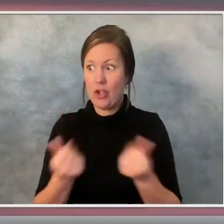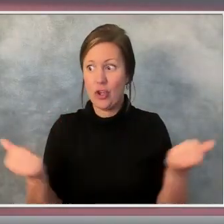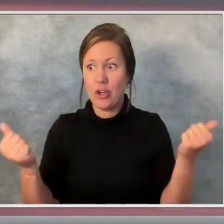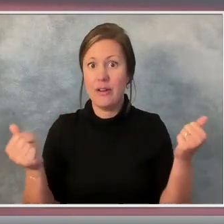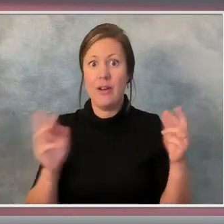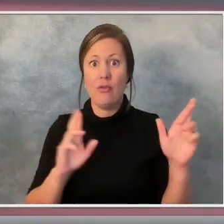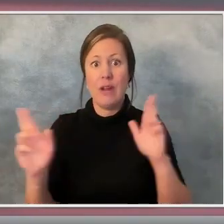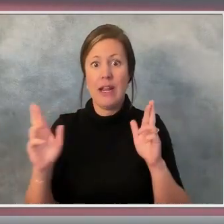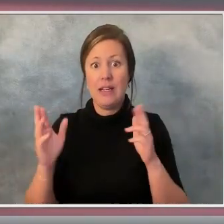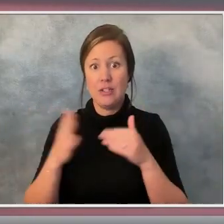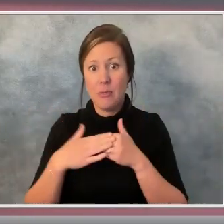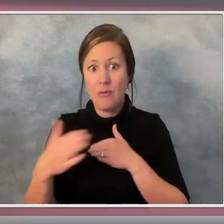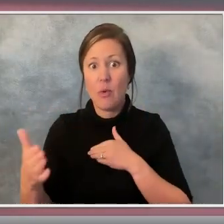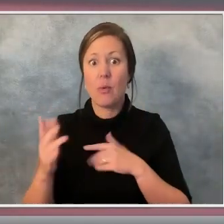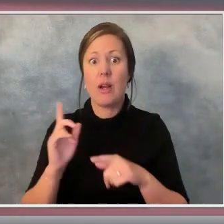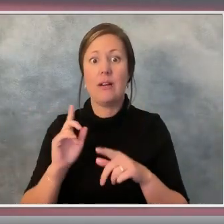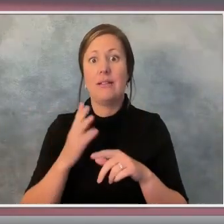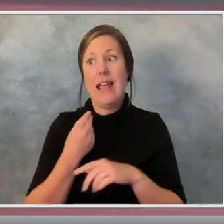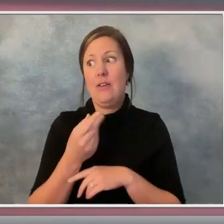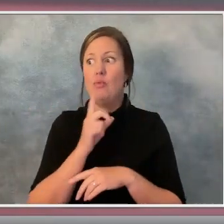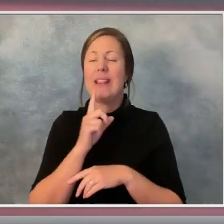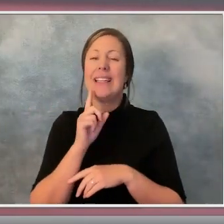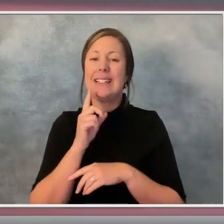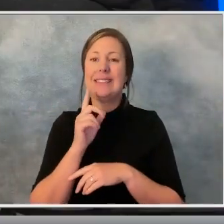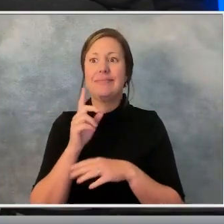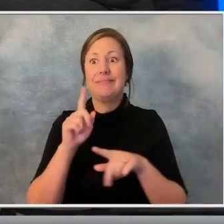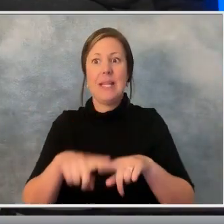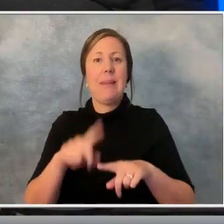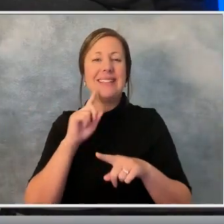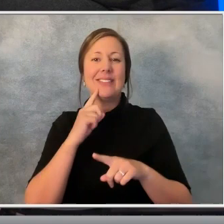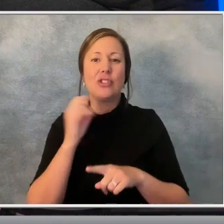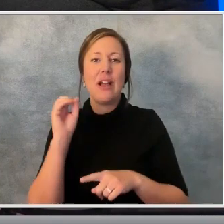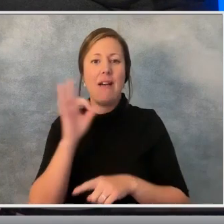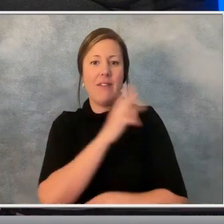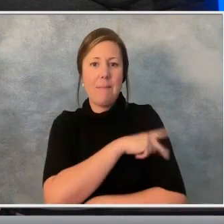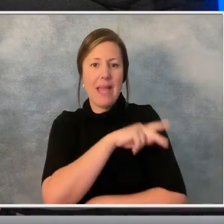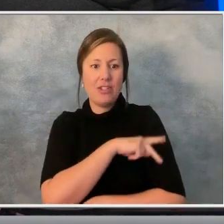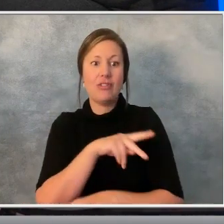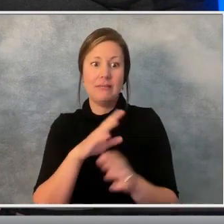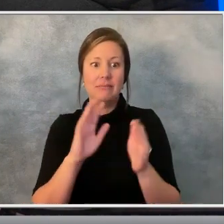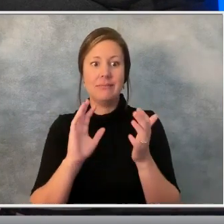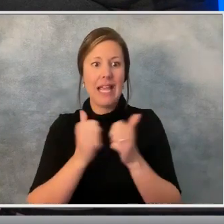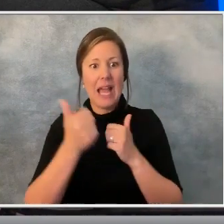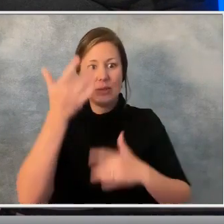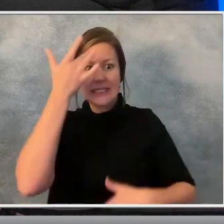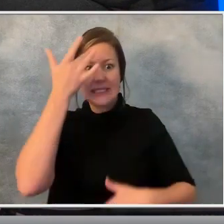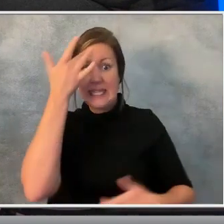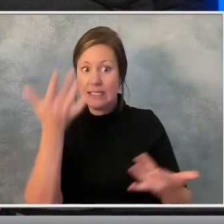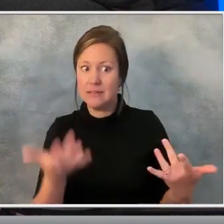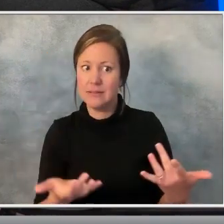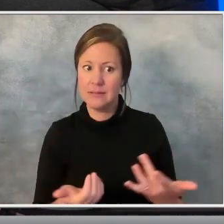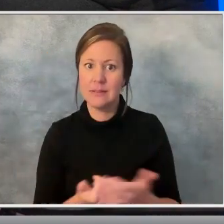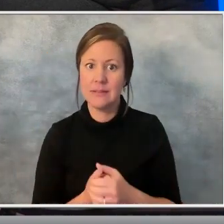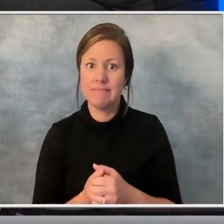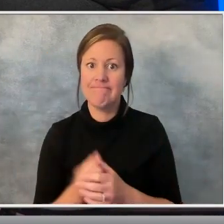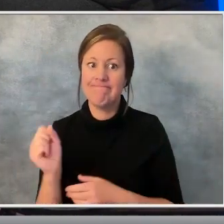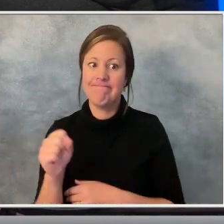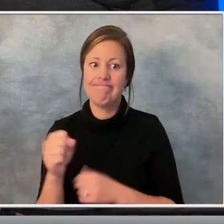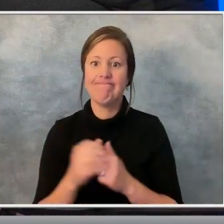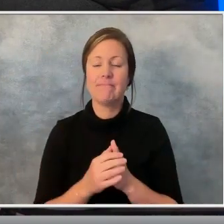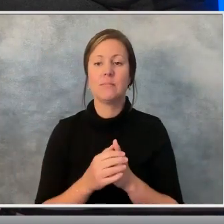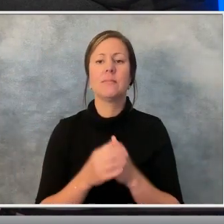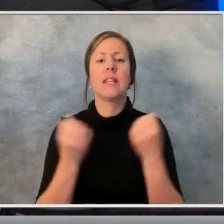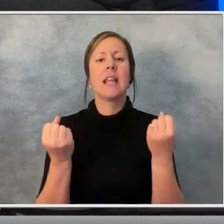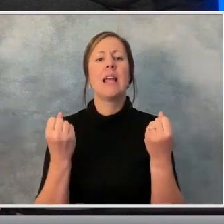extremis that the patient's in. So, Extremis meaning he how was in sick he was. bad yeah. shape. Yeah, they didn't have a ton of options yet. How many years had he